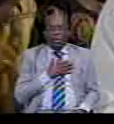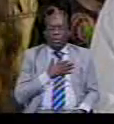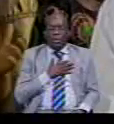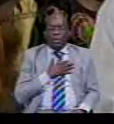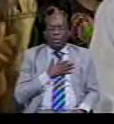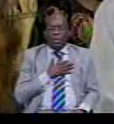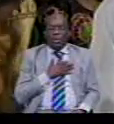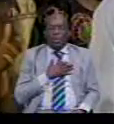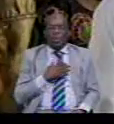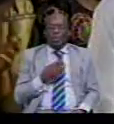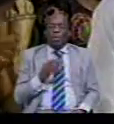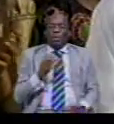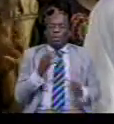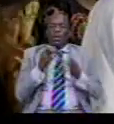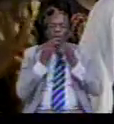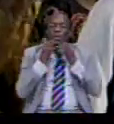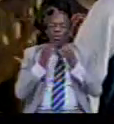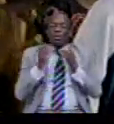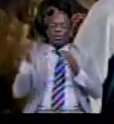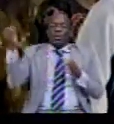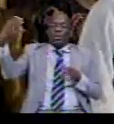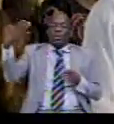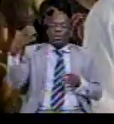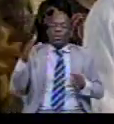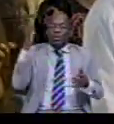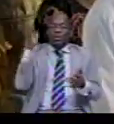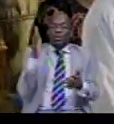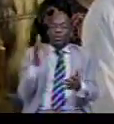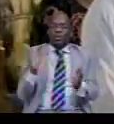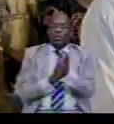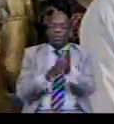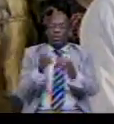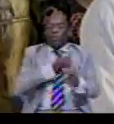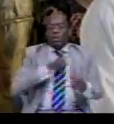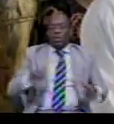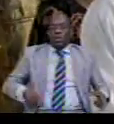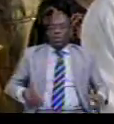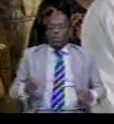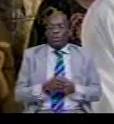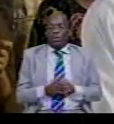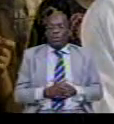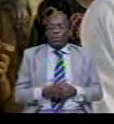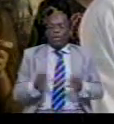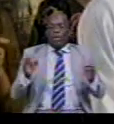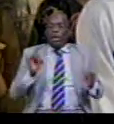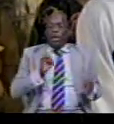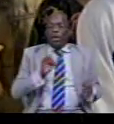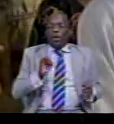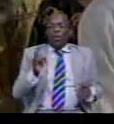Amazing grace. Praise the Lord. I said, praise the